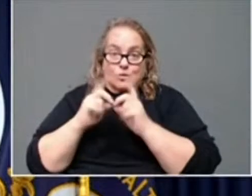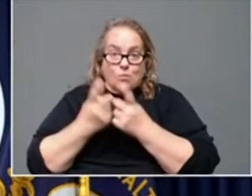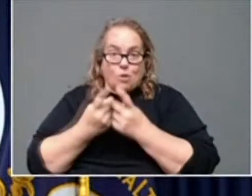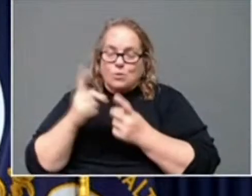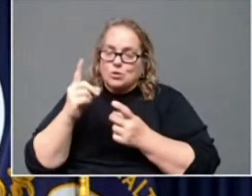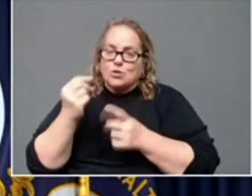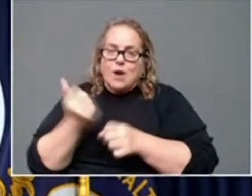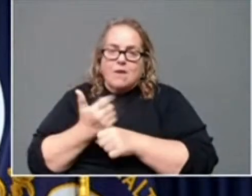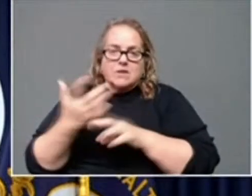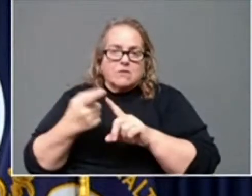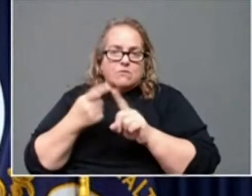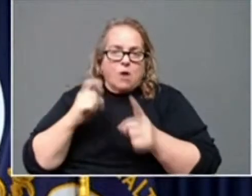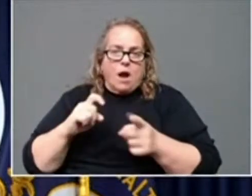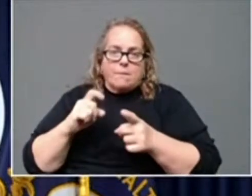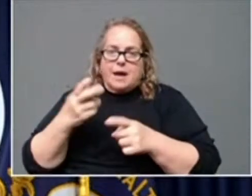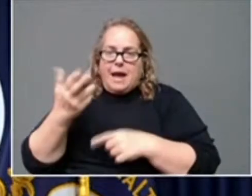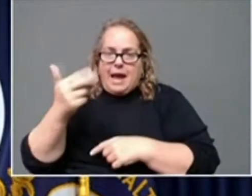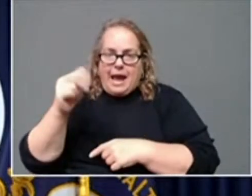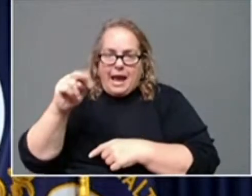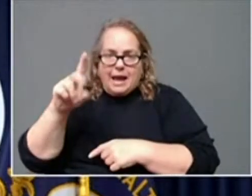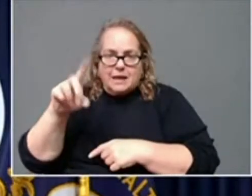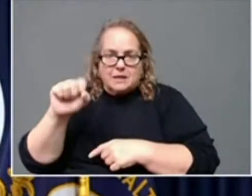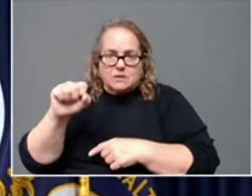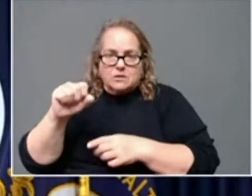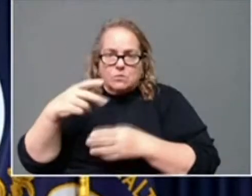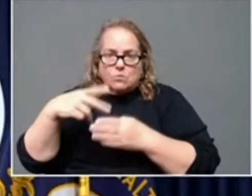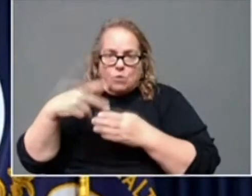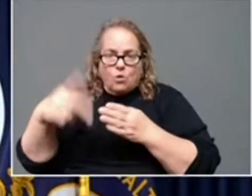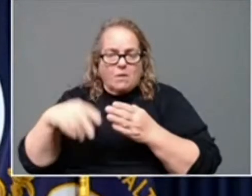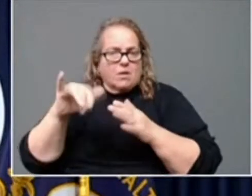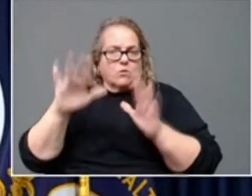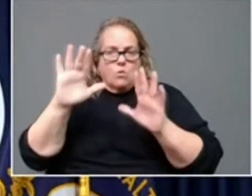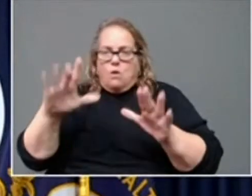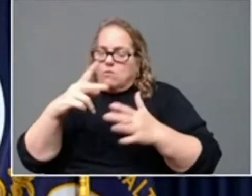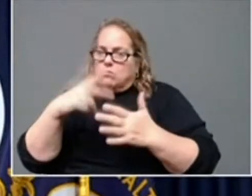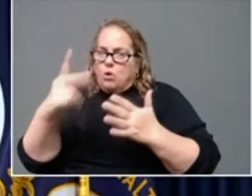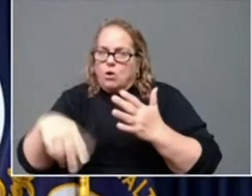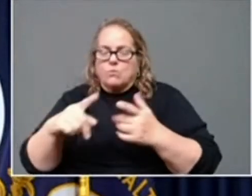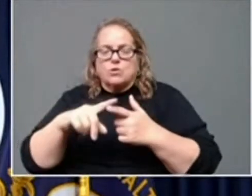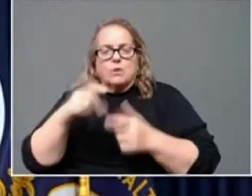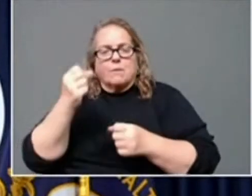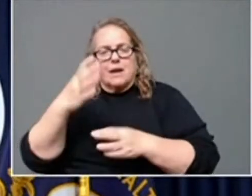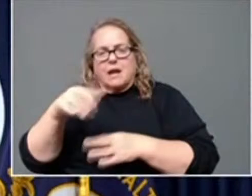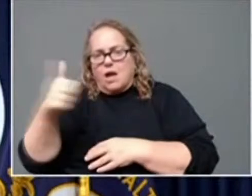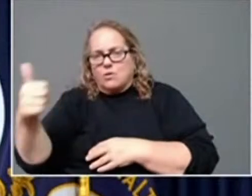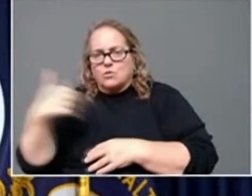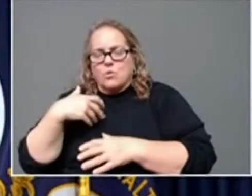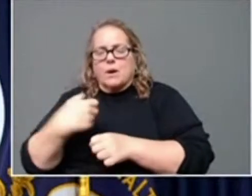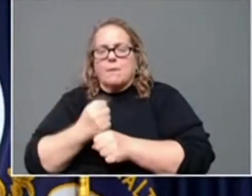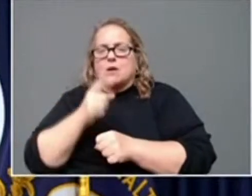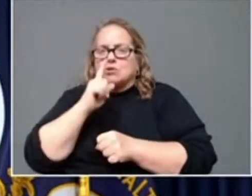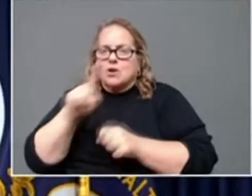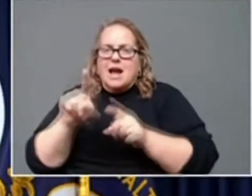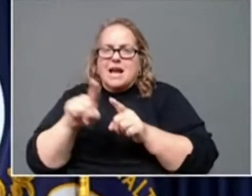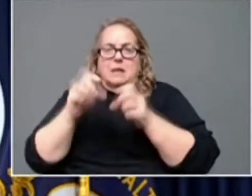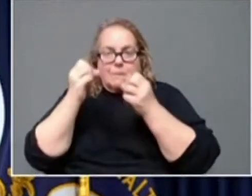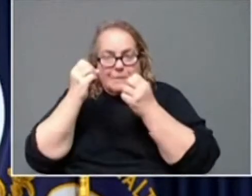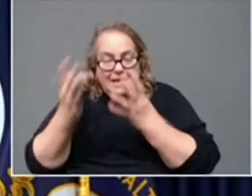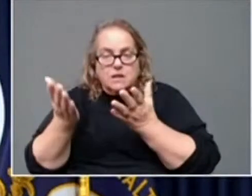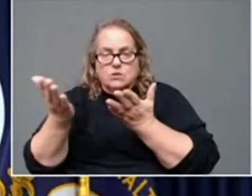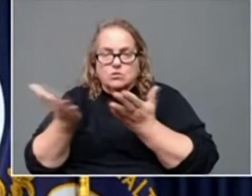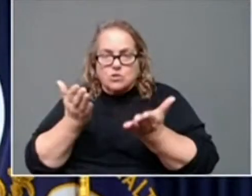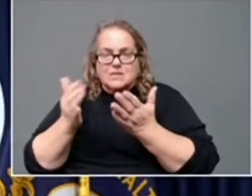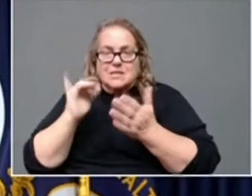the HANDS program, which is an amazing program, to so many others. And we want to make sure that as many of the services that can